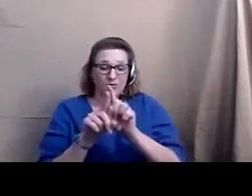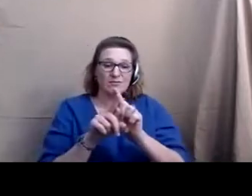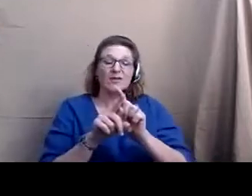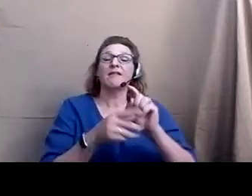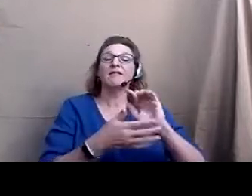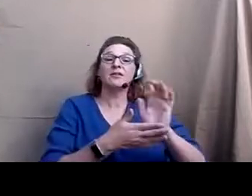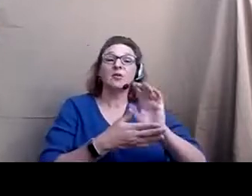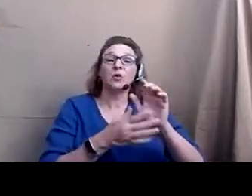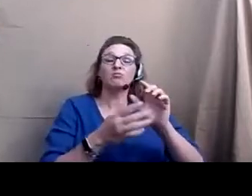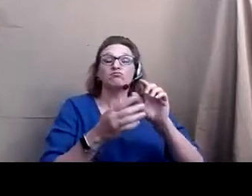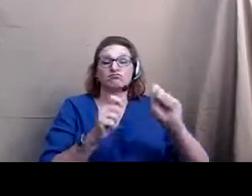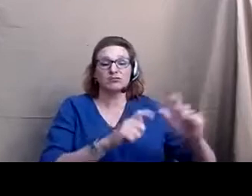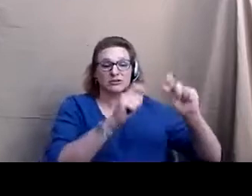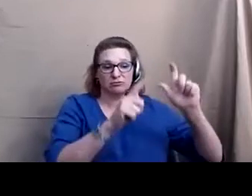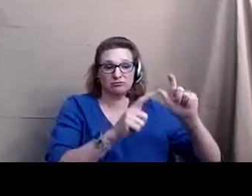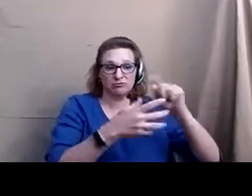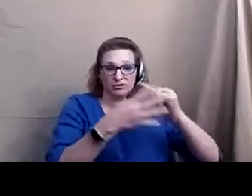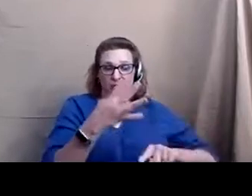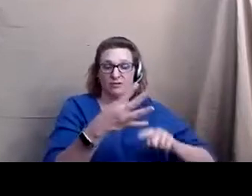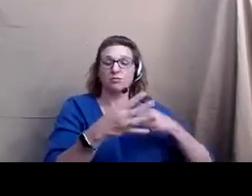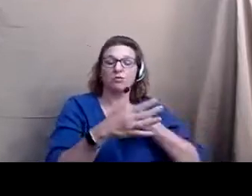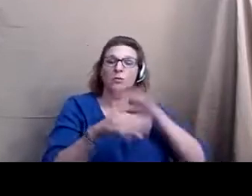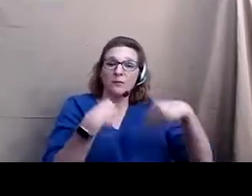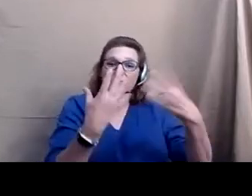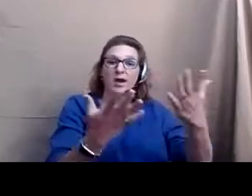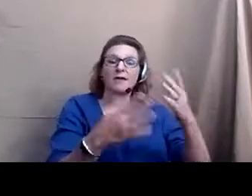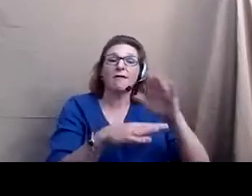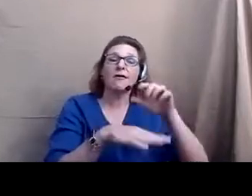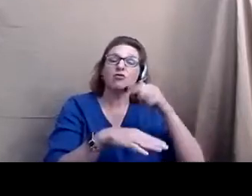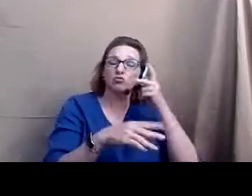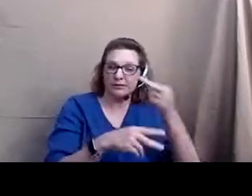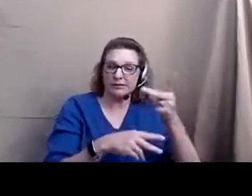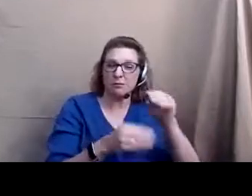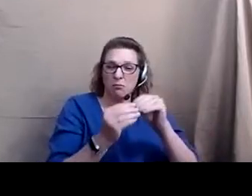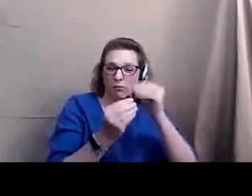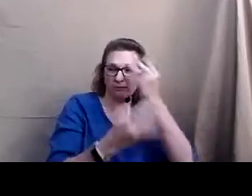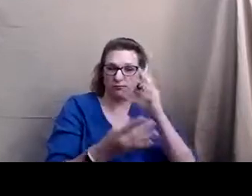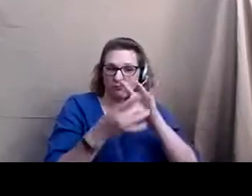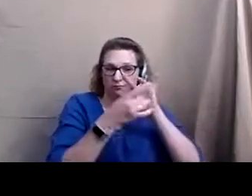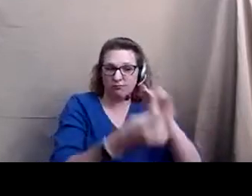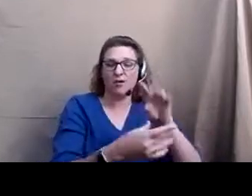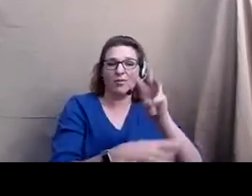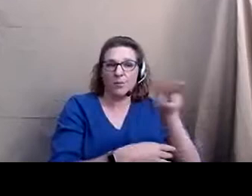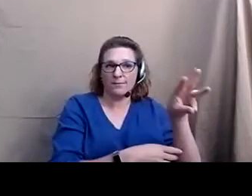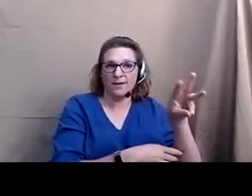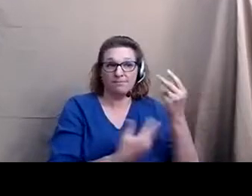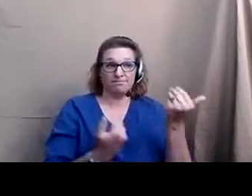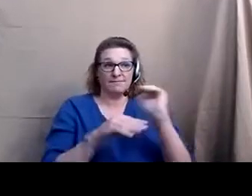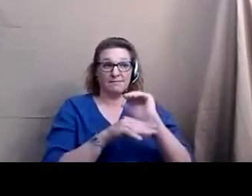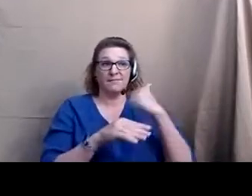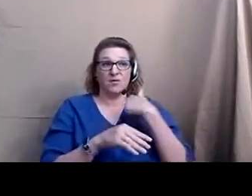about, and you can learn more on the website. But tonight, we are delighted